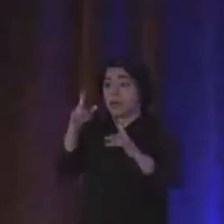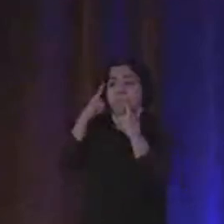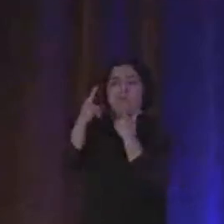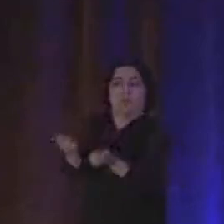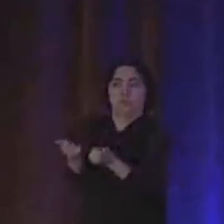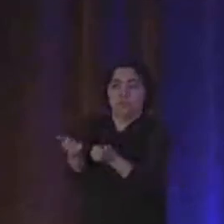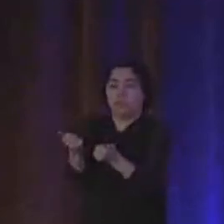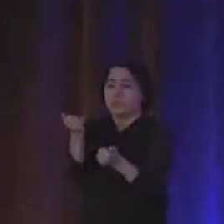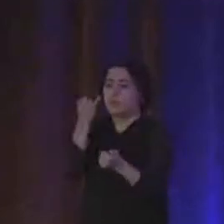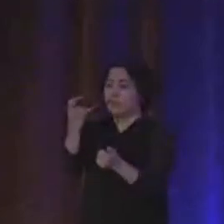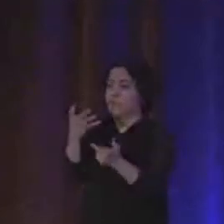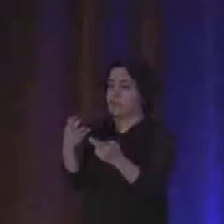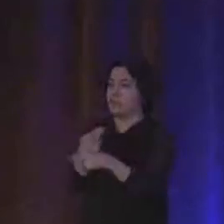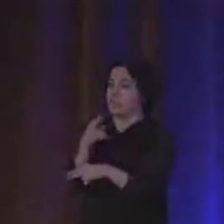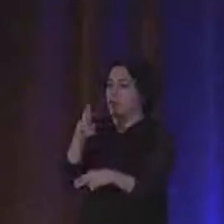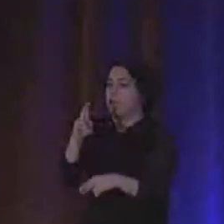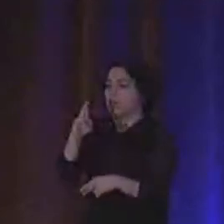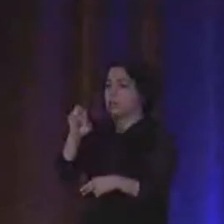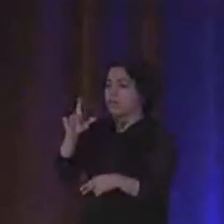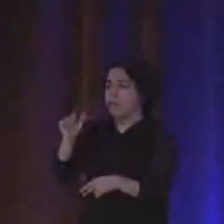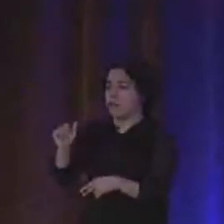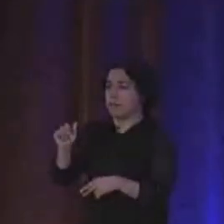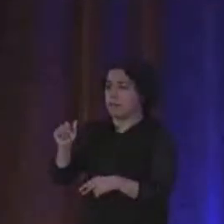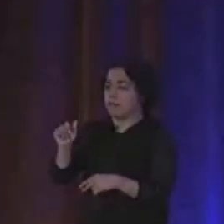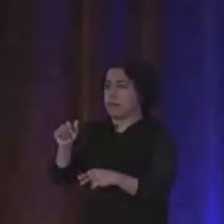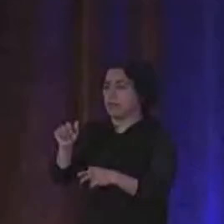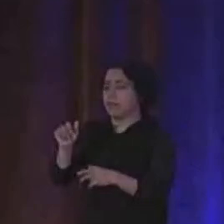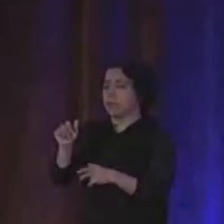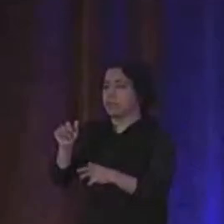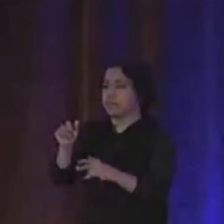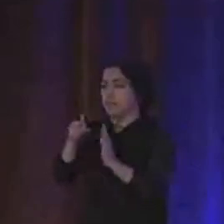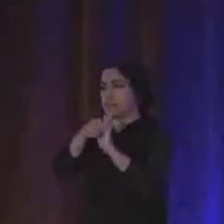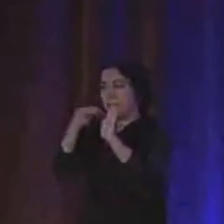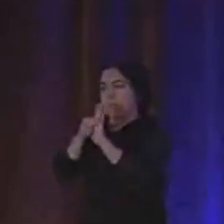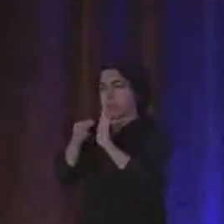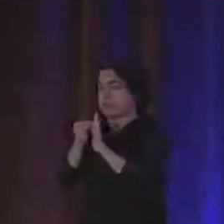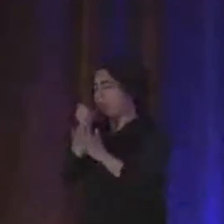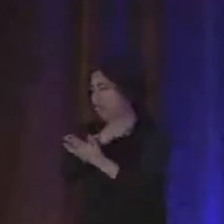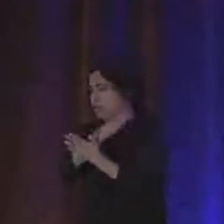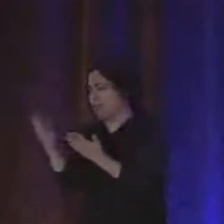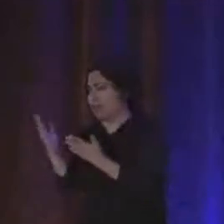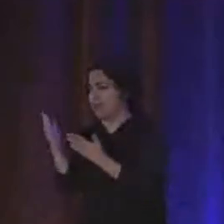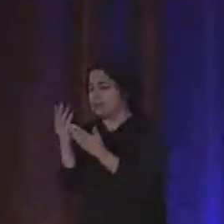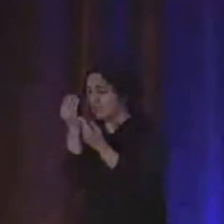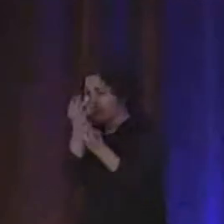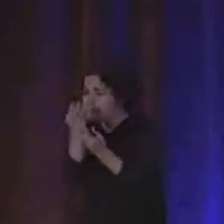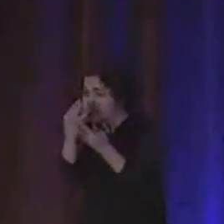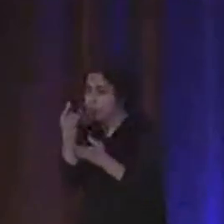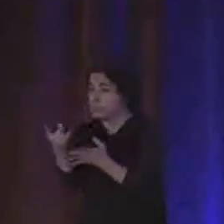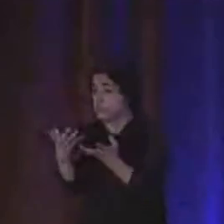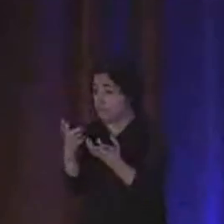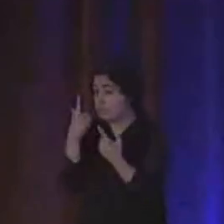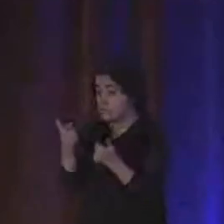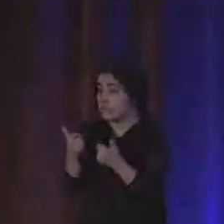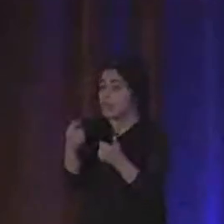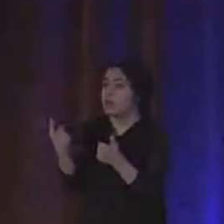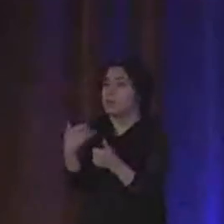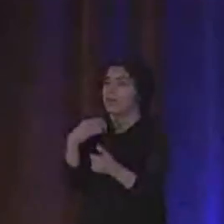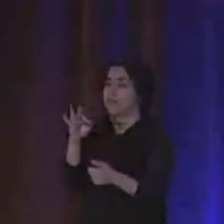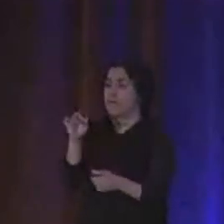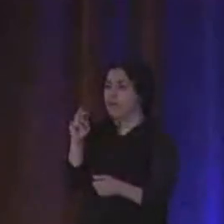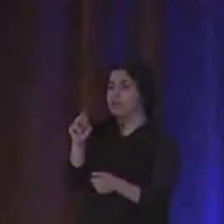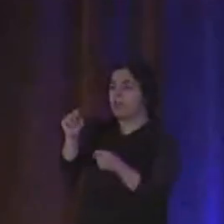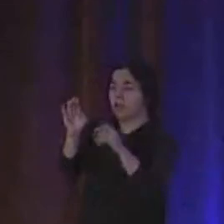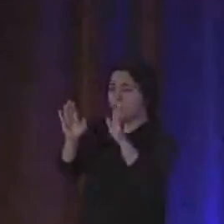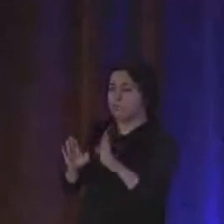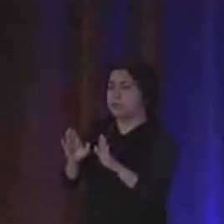you to use the ARIA labels and everything else to make it informative if you want it to be. So the font awesome icons will